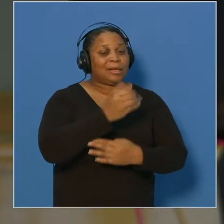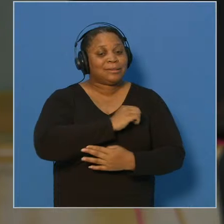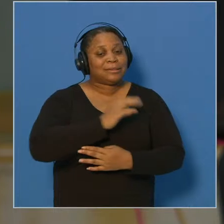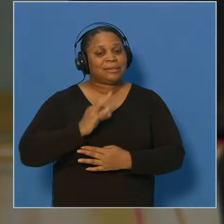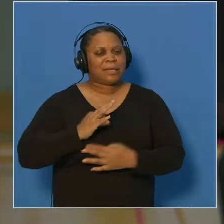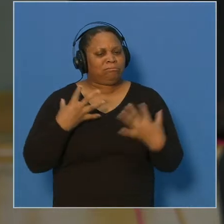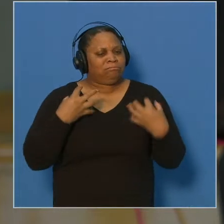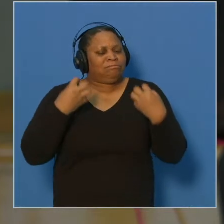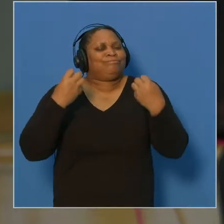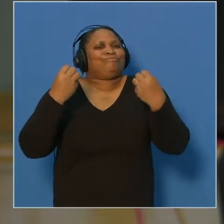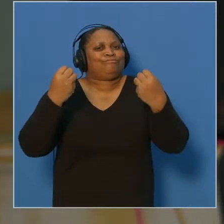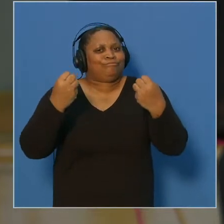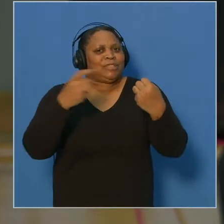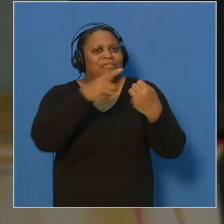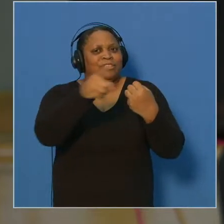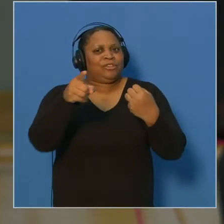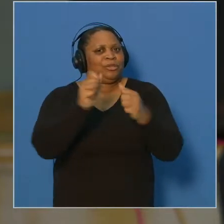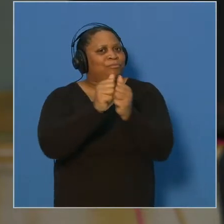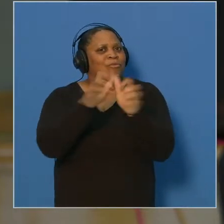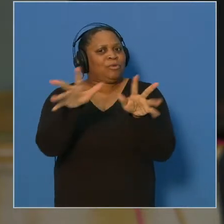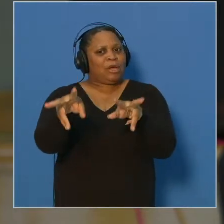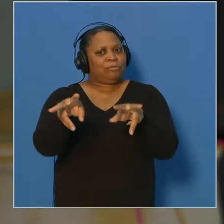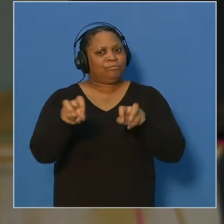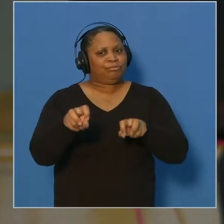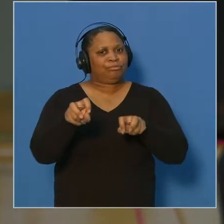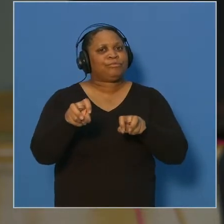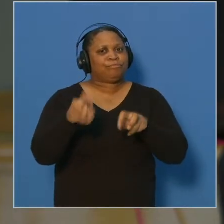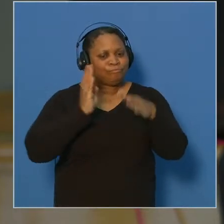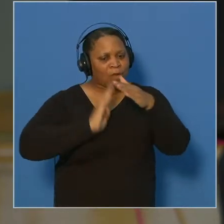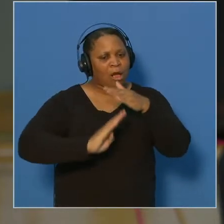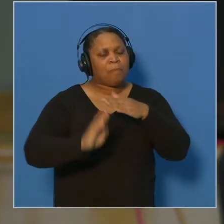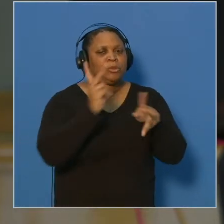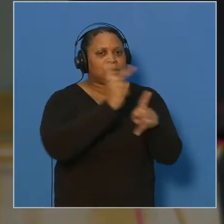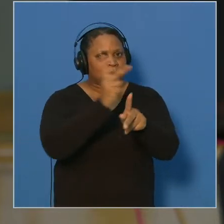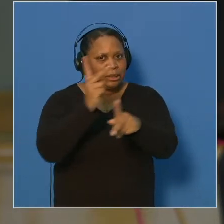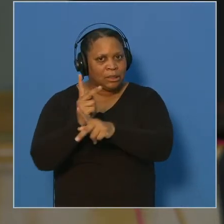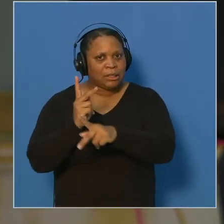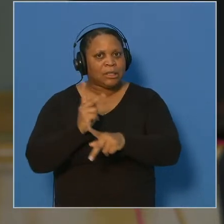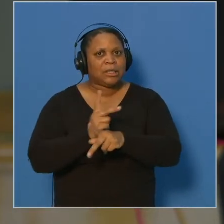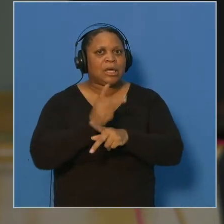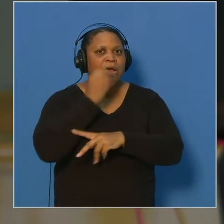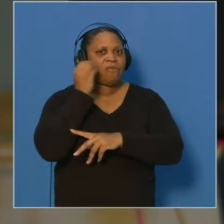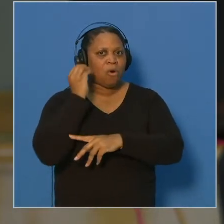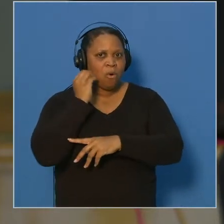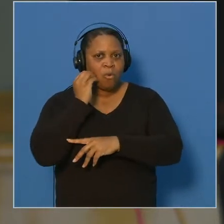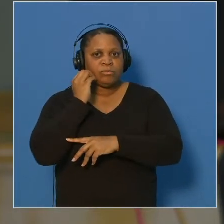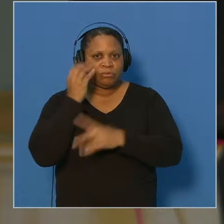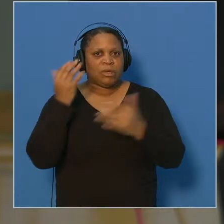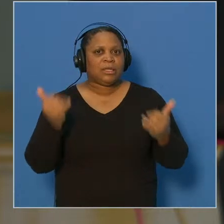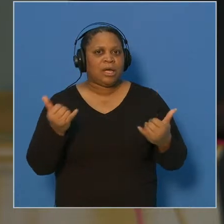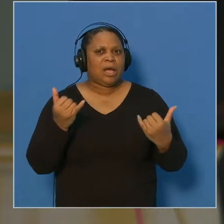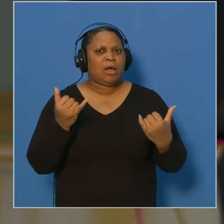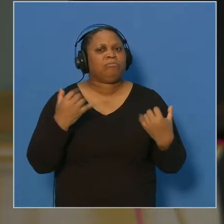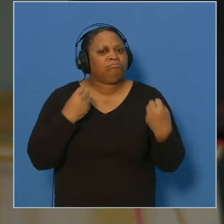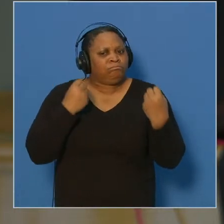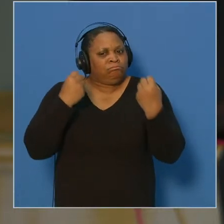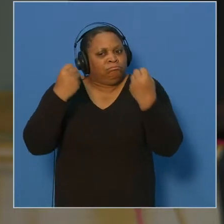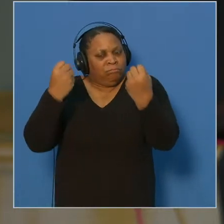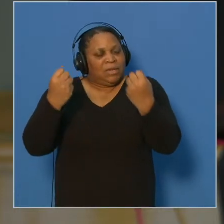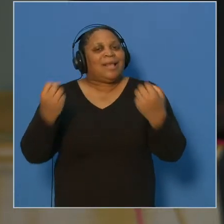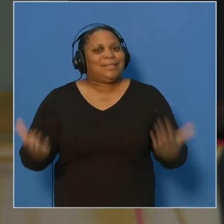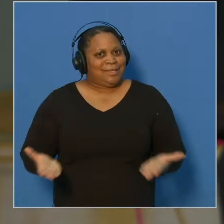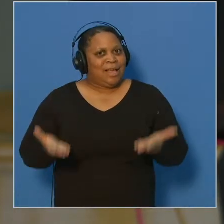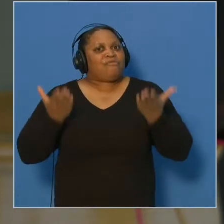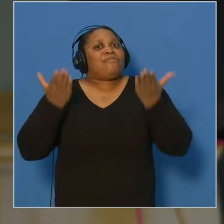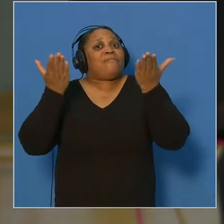who are bravely and selfishly taking care of the residents in our care home facilities. Theirs is a courageous sacrifice to